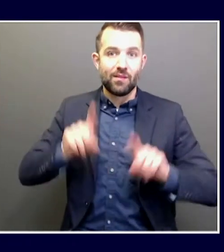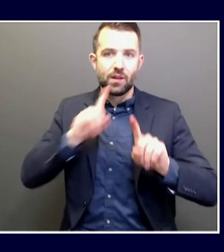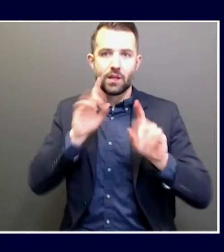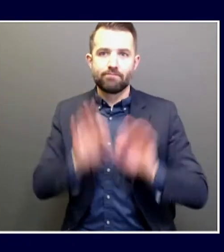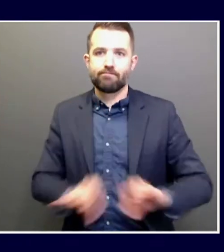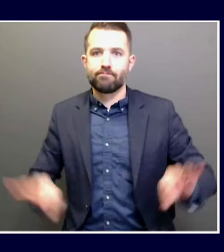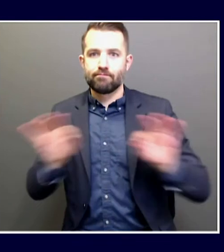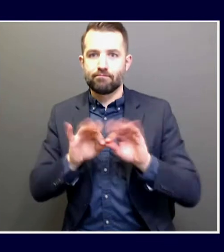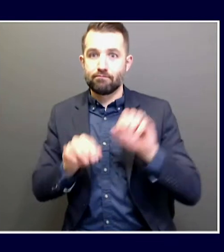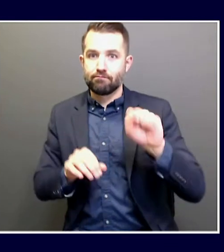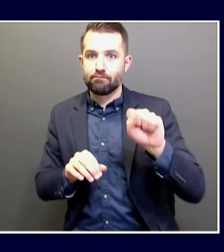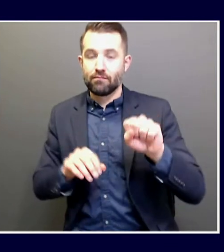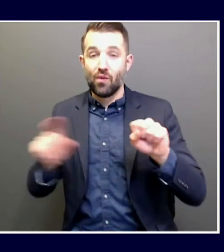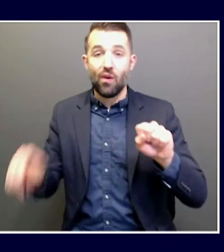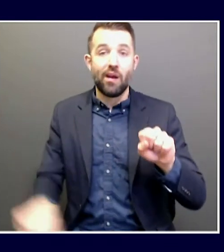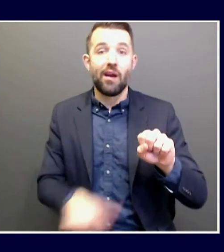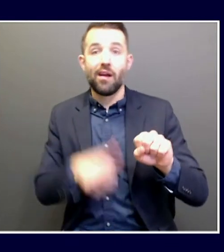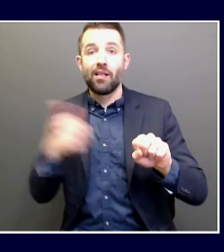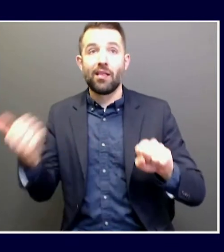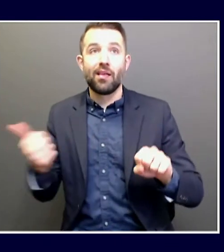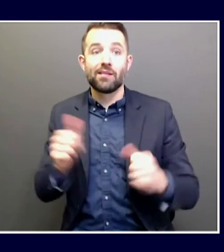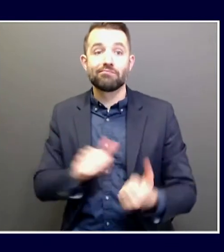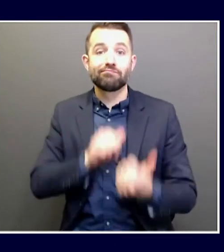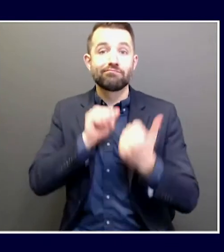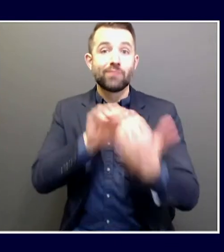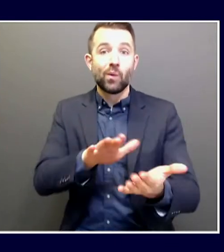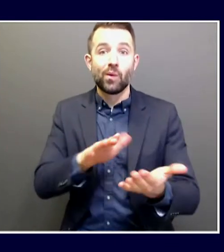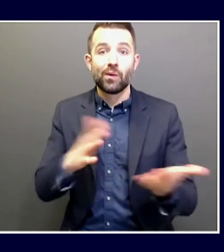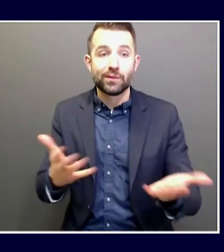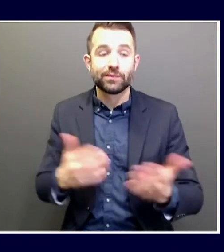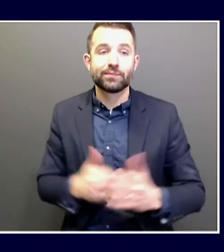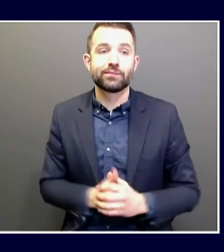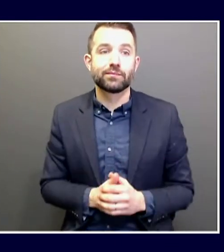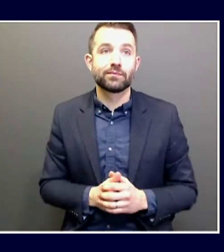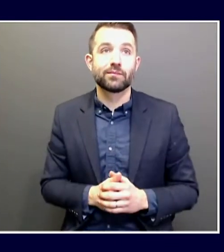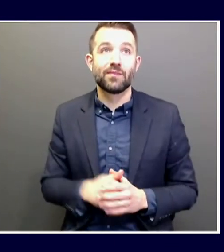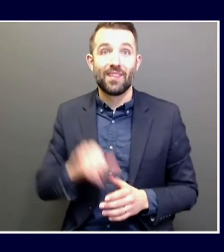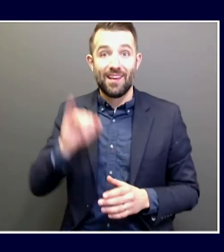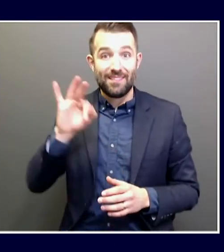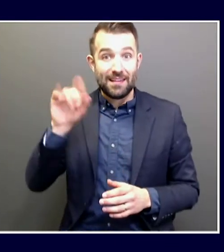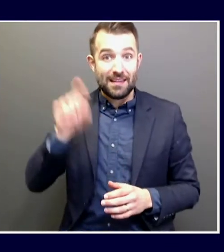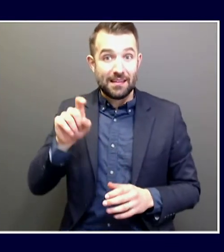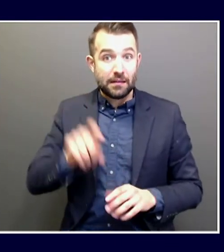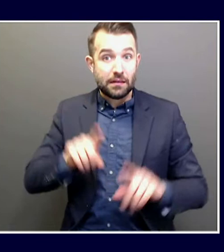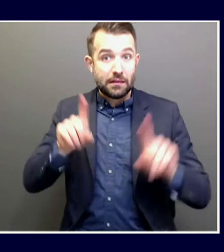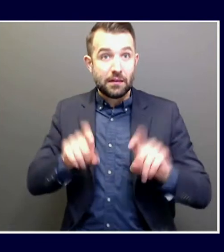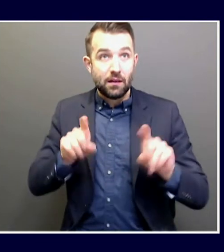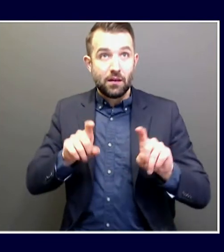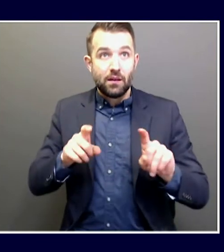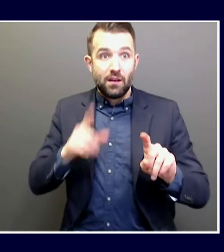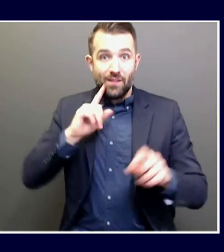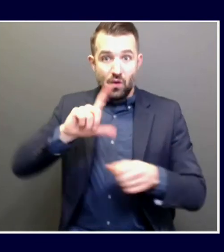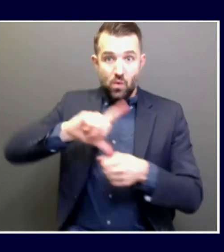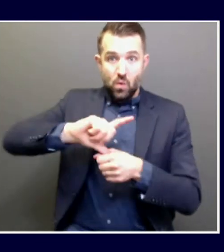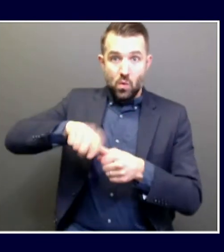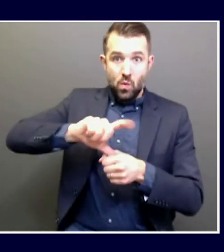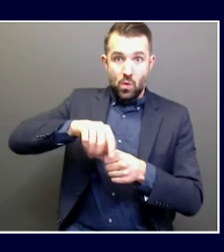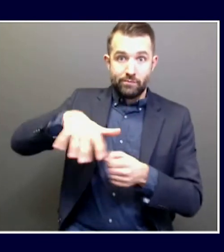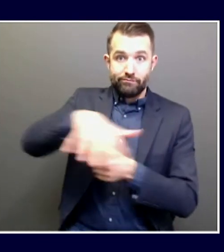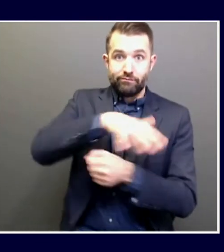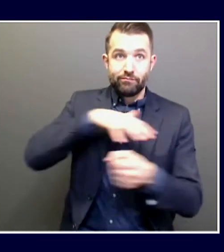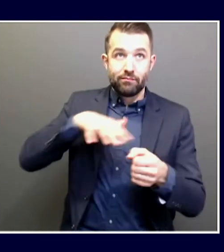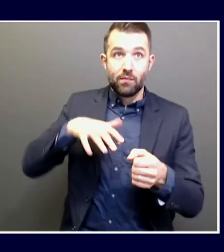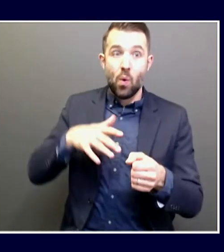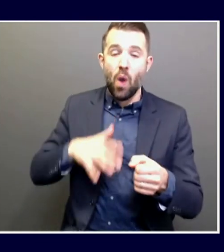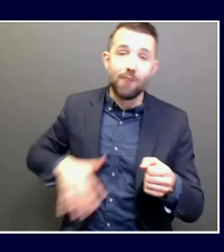modality. I'd urge folks to cast a wide net if they need testing, both looking for PCR appointments, but also looking to see